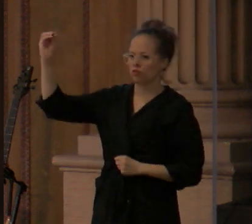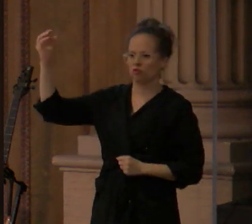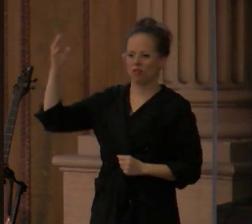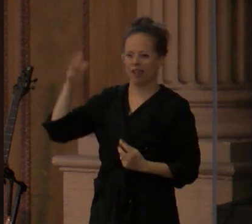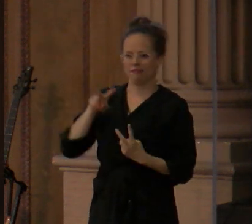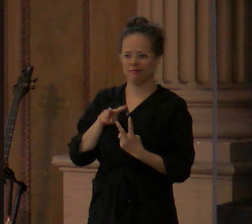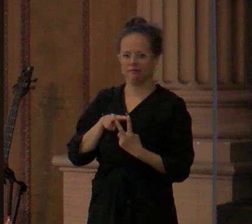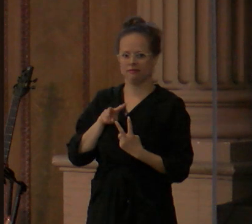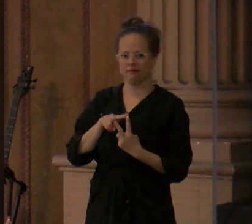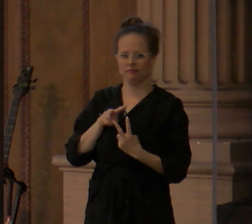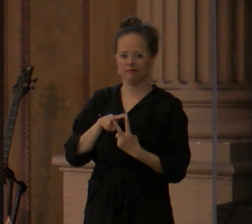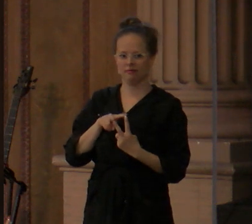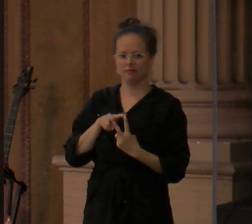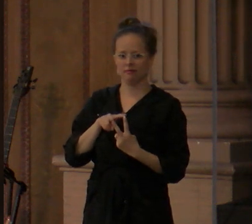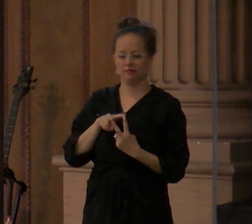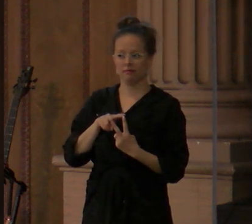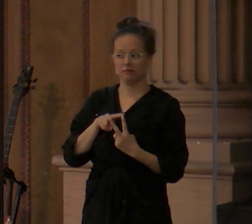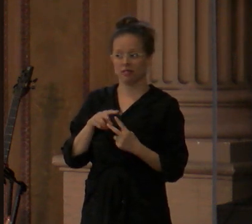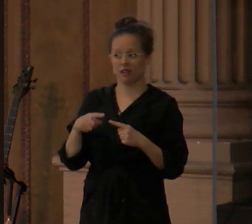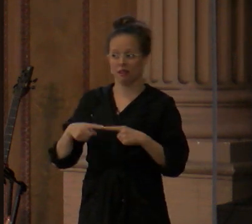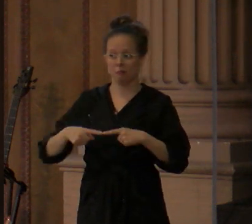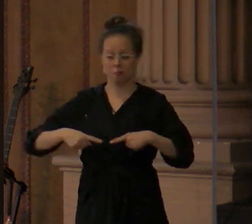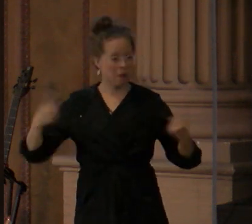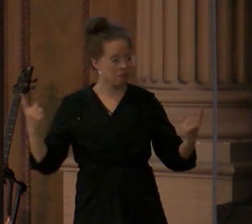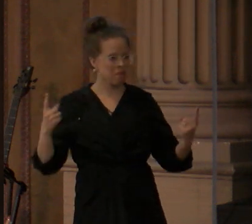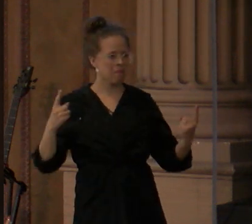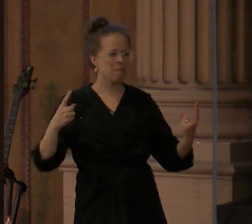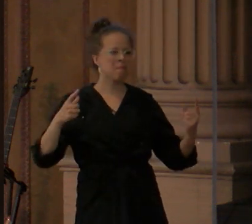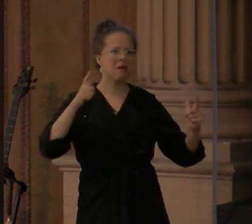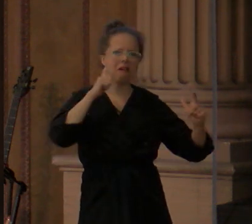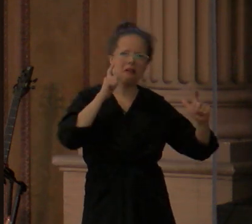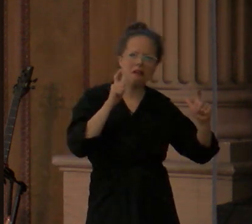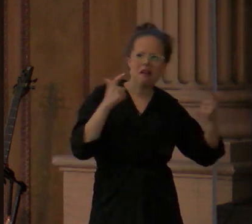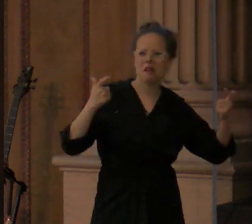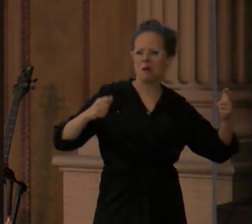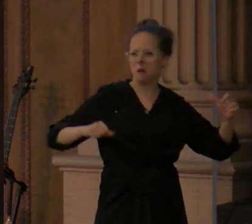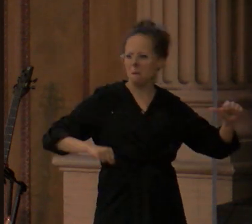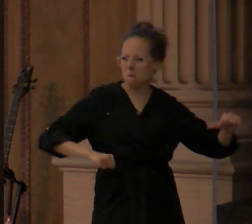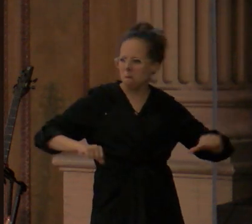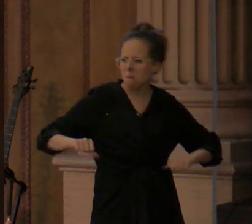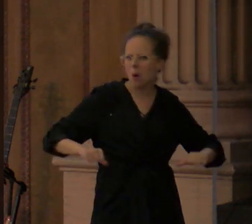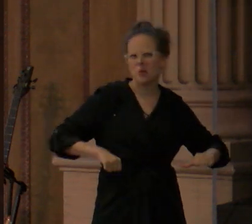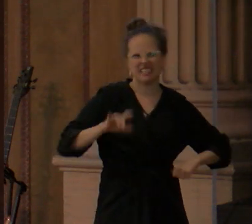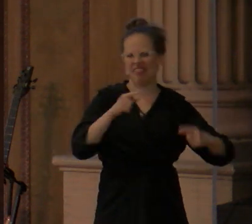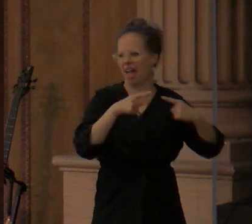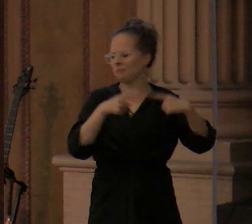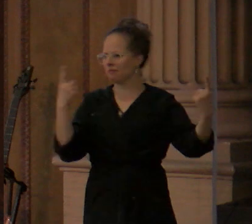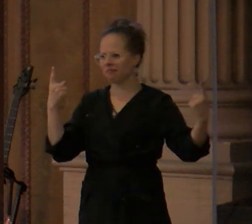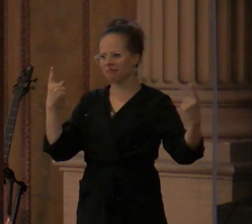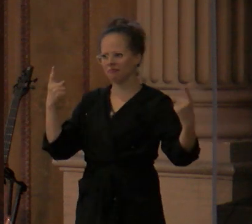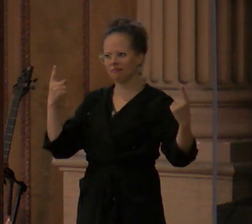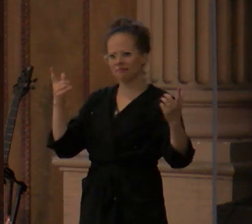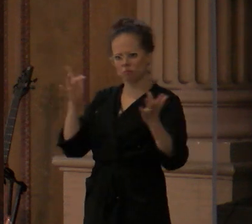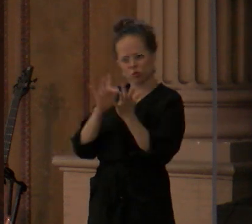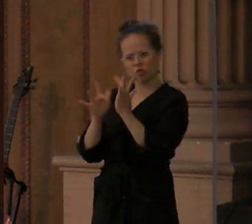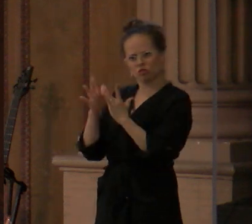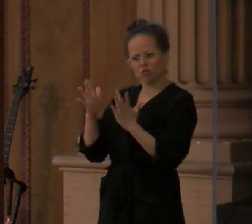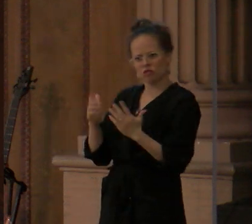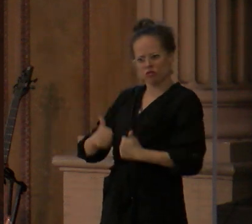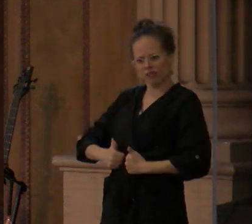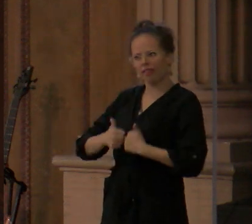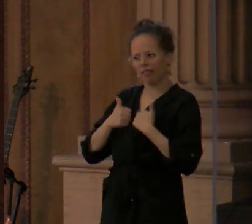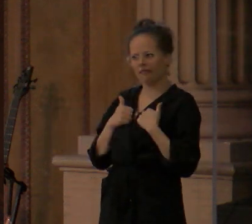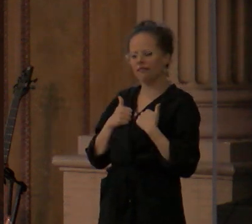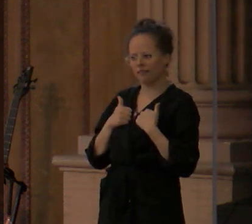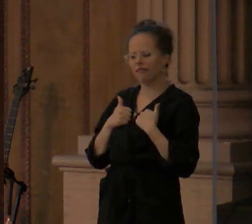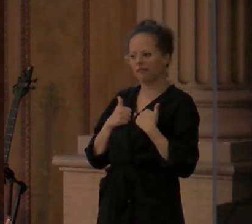Arrogance and boasting are diametrically opposed to everything Christianity is based on. And also, on the other hand, saying,